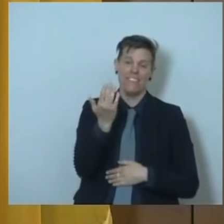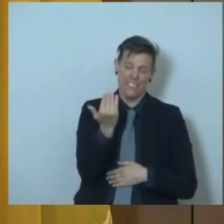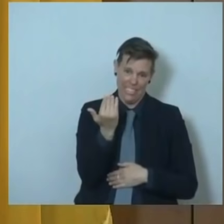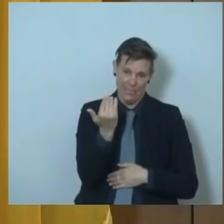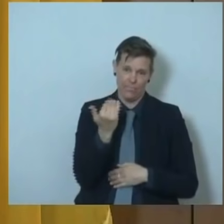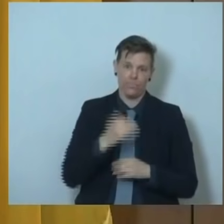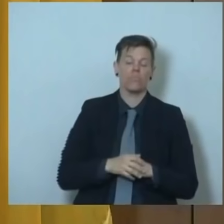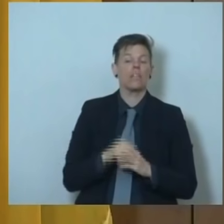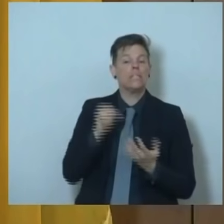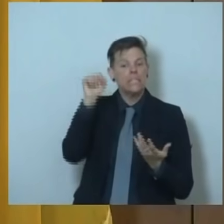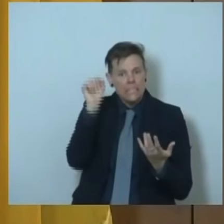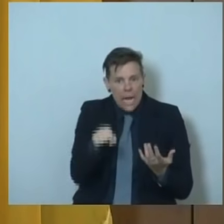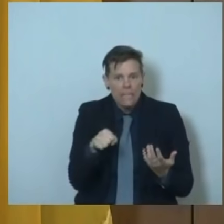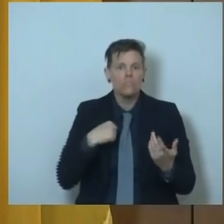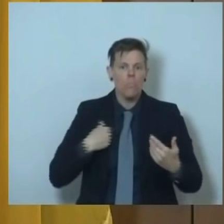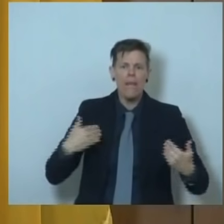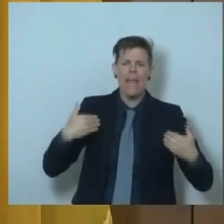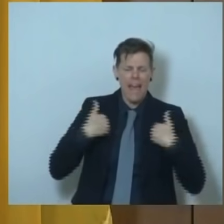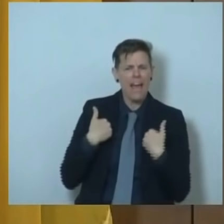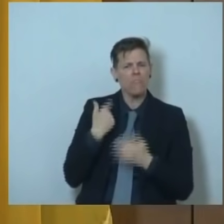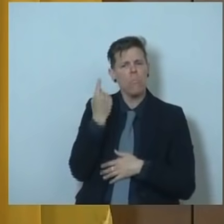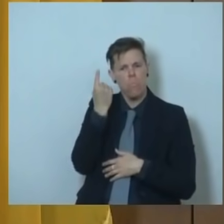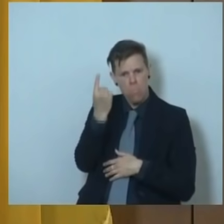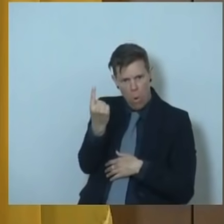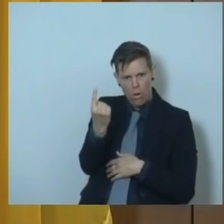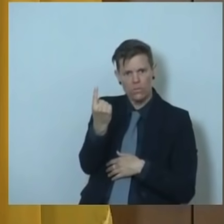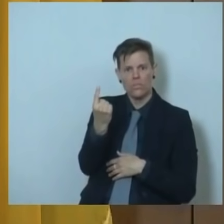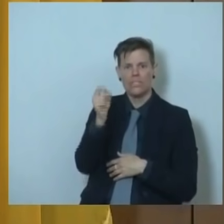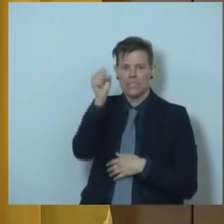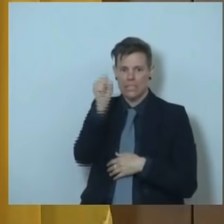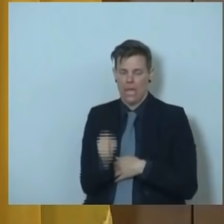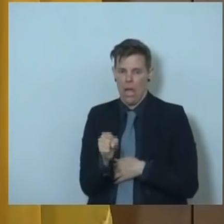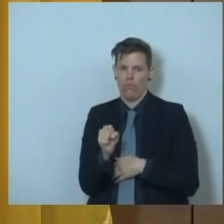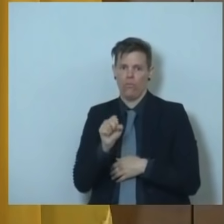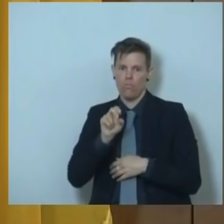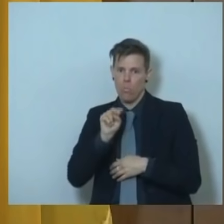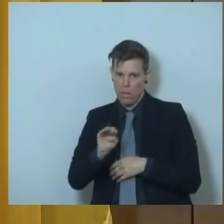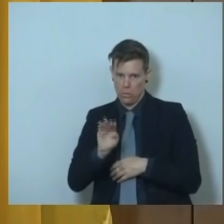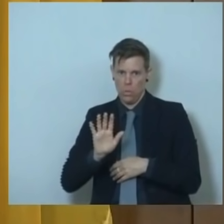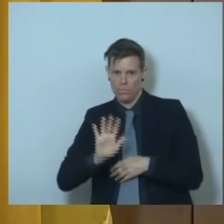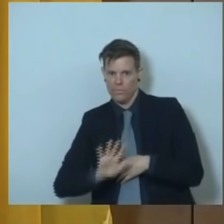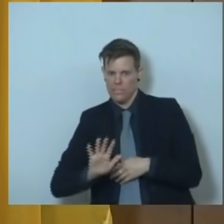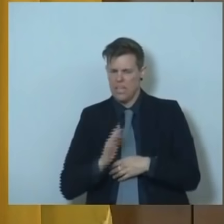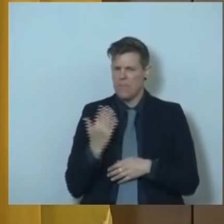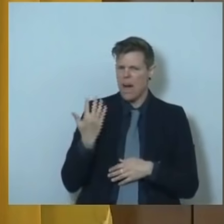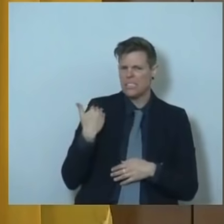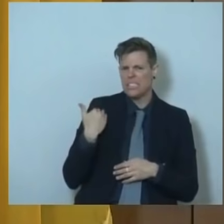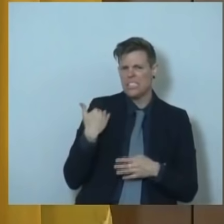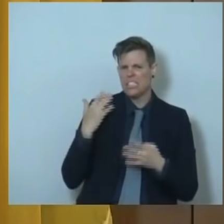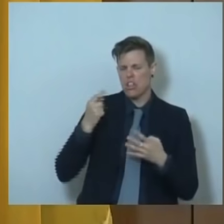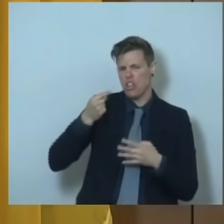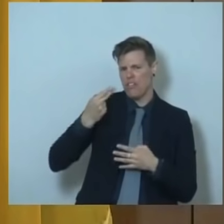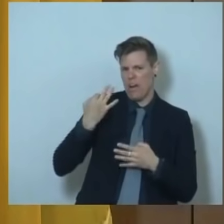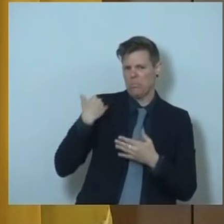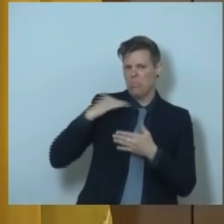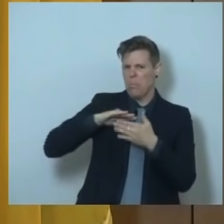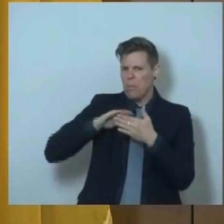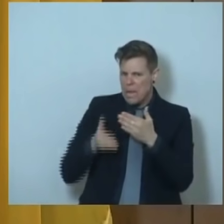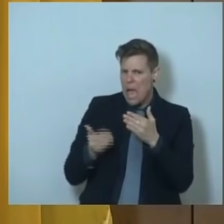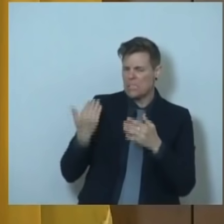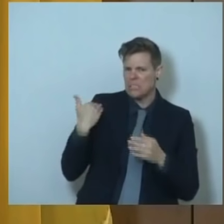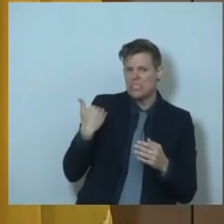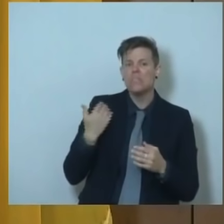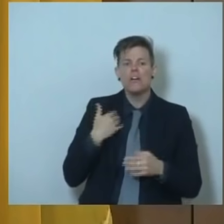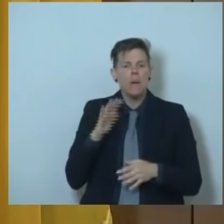a facility in the southern part of the state that late last week had 3, I think,